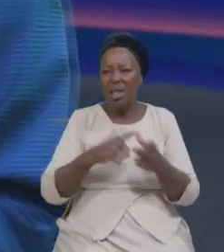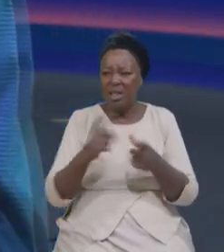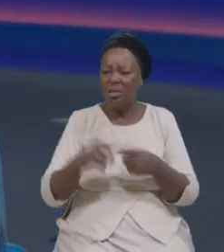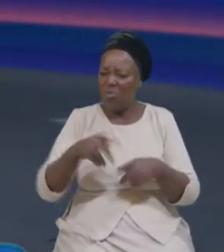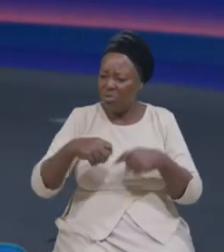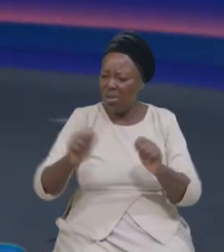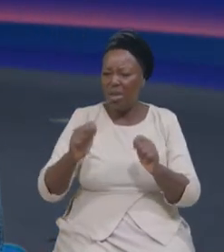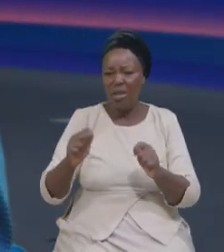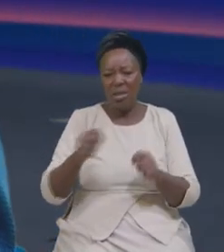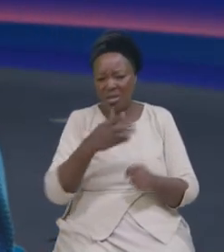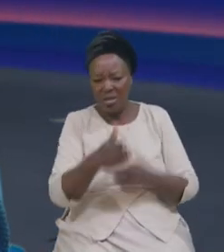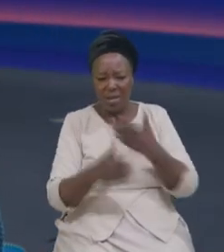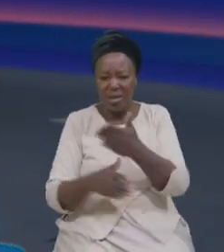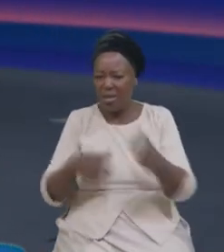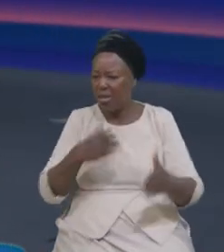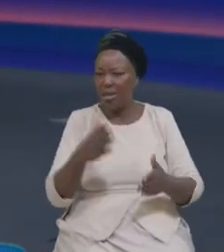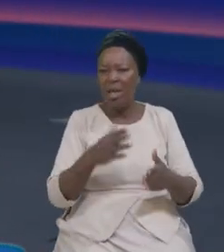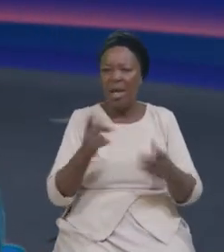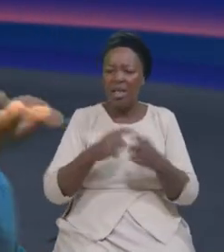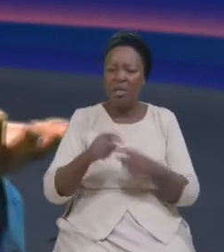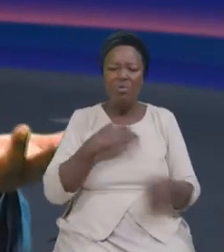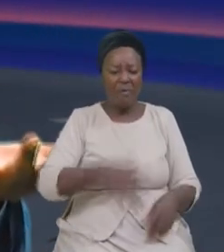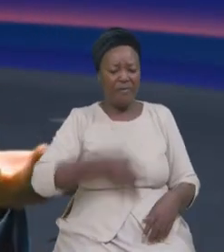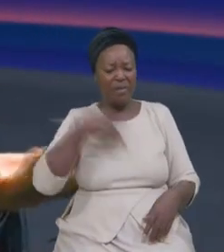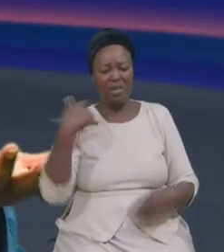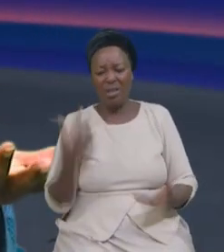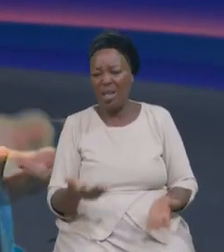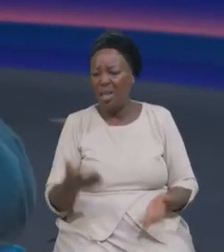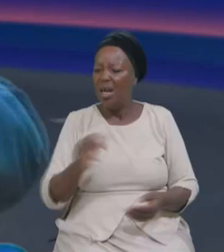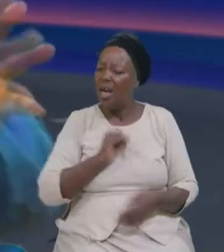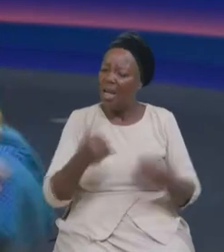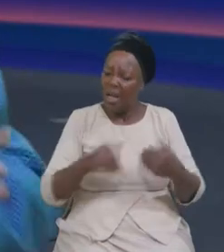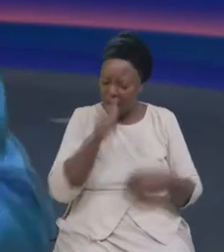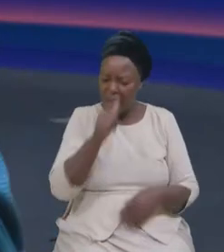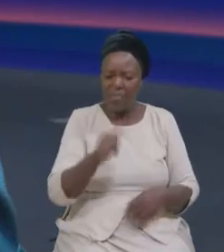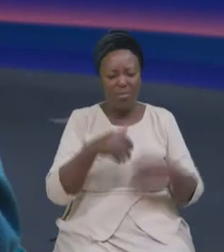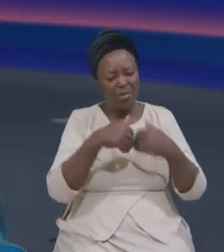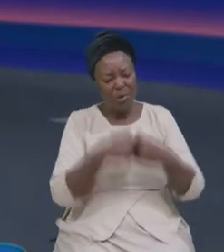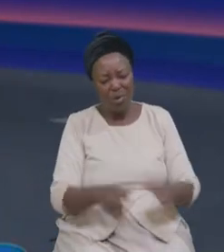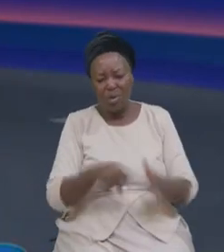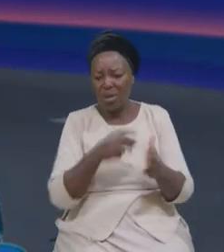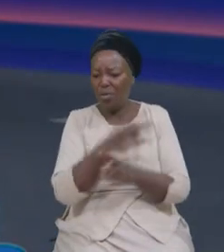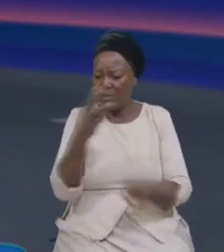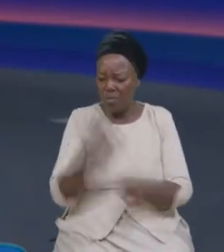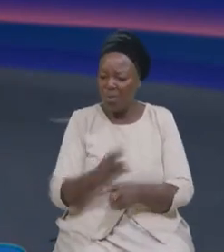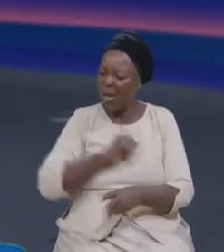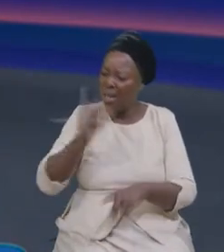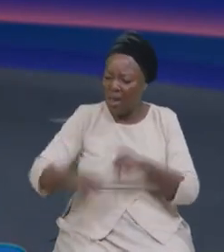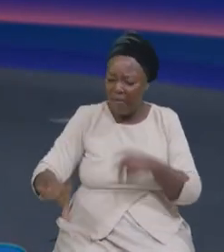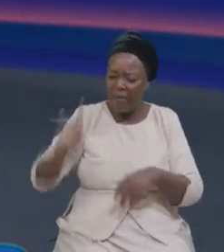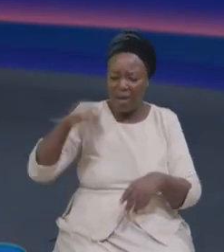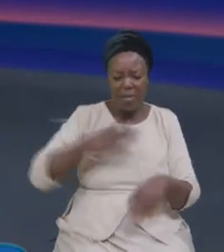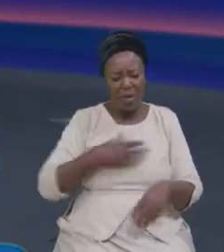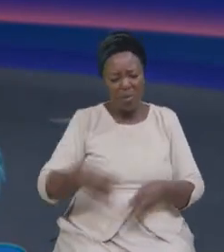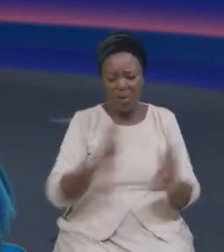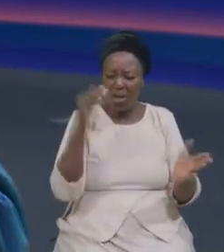like in the world I am lost. I cannot find my way. And everything appears dark and dreary.